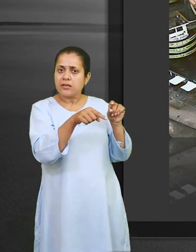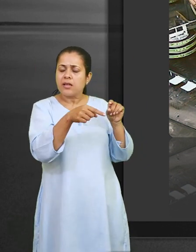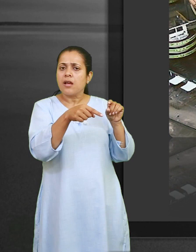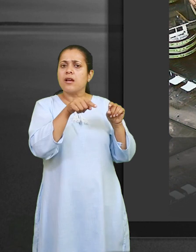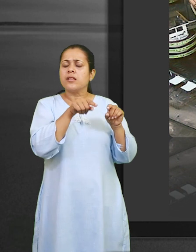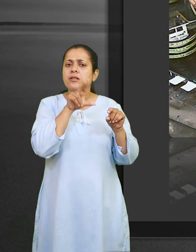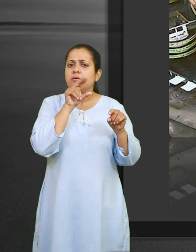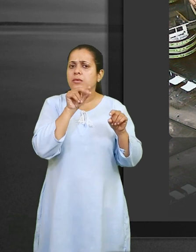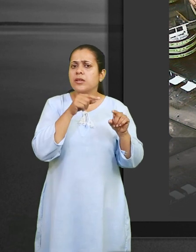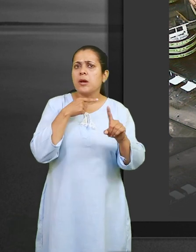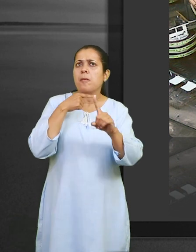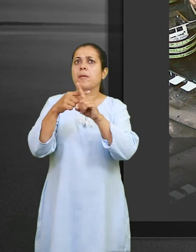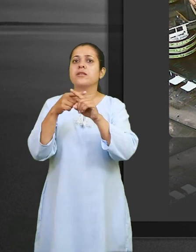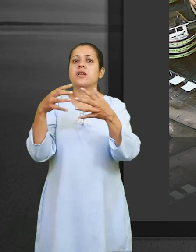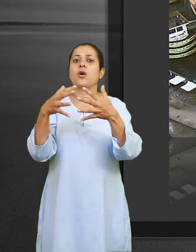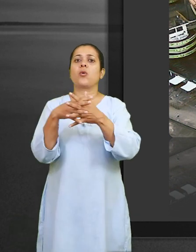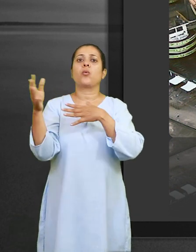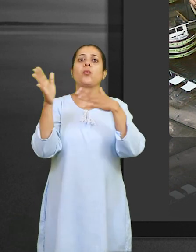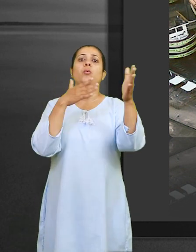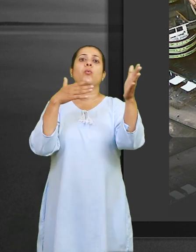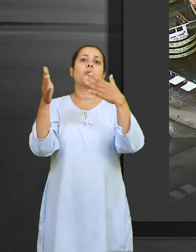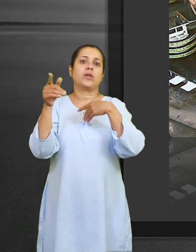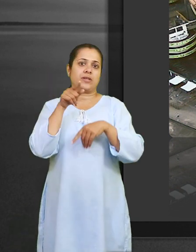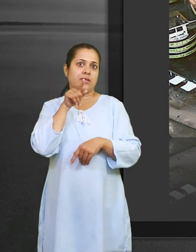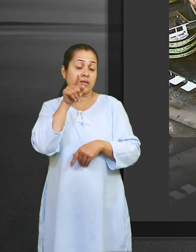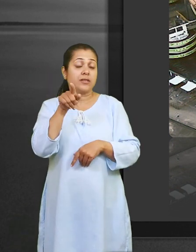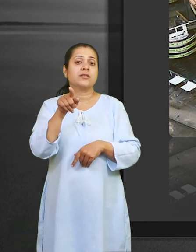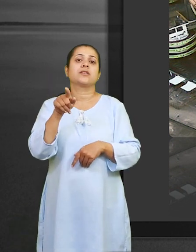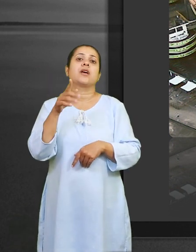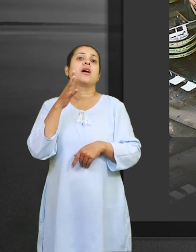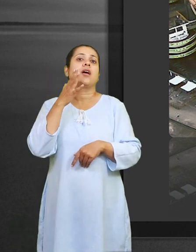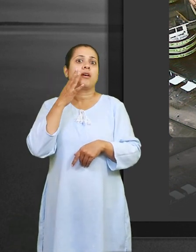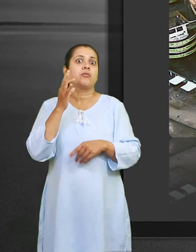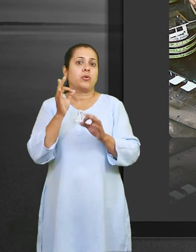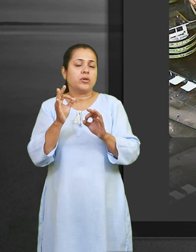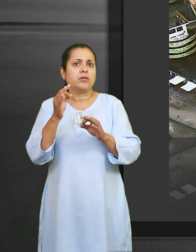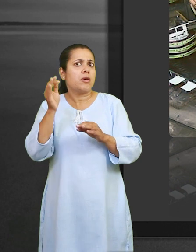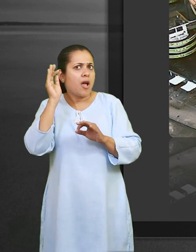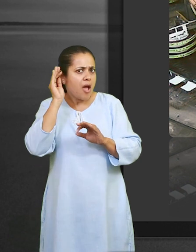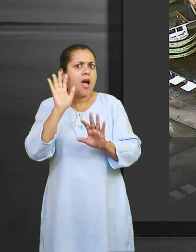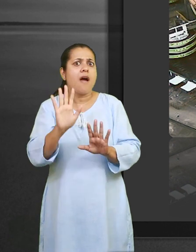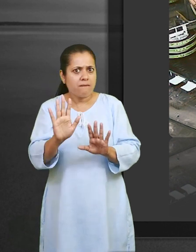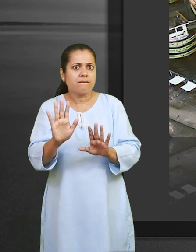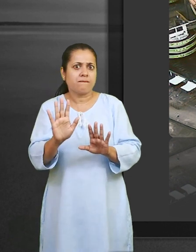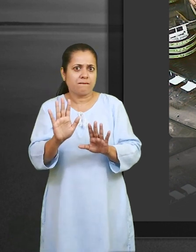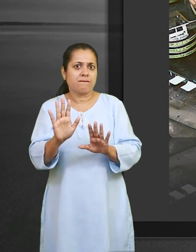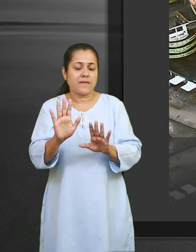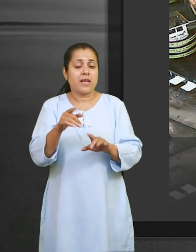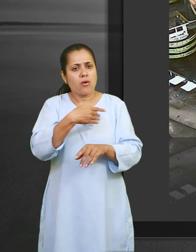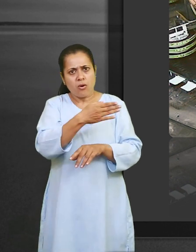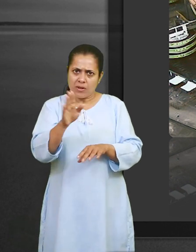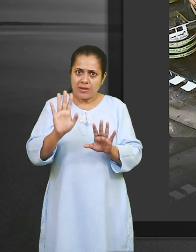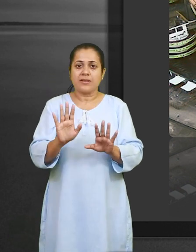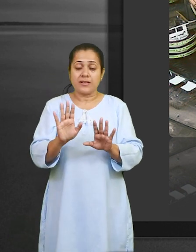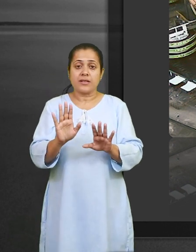when they speak about weather, is something which is very much often heard by every one of